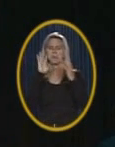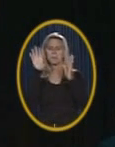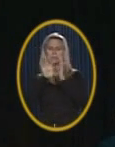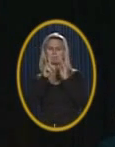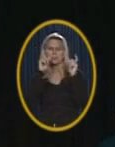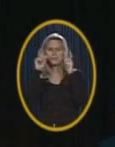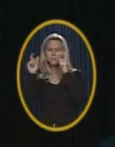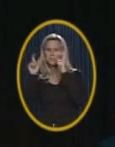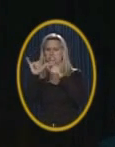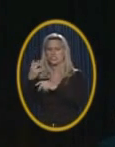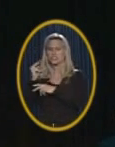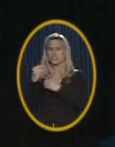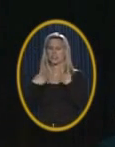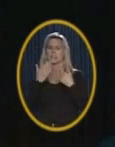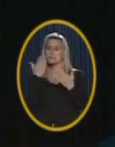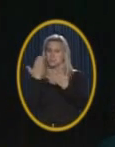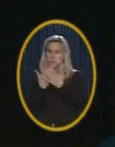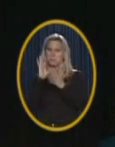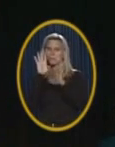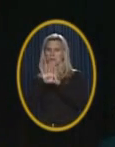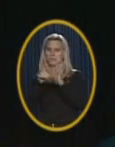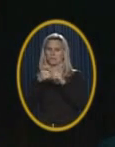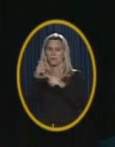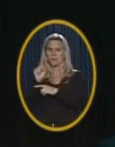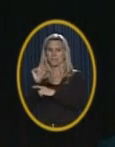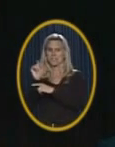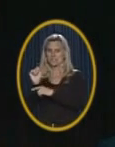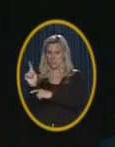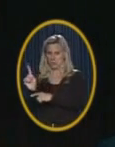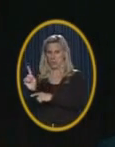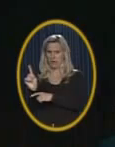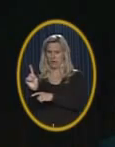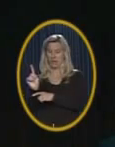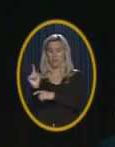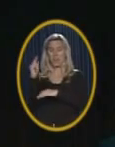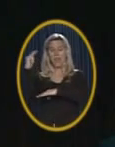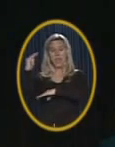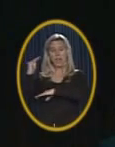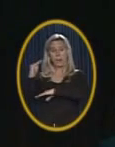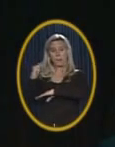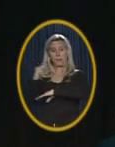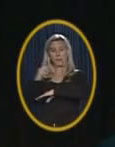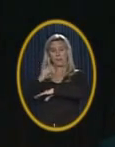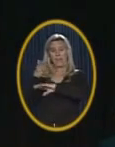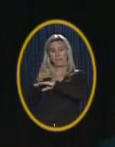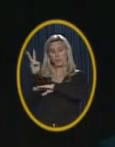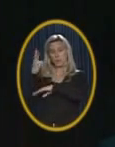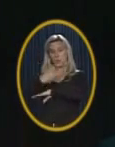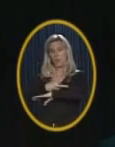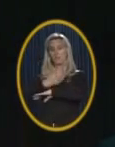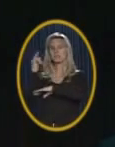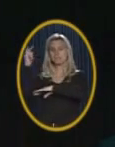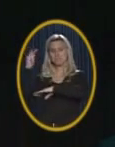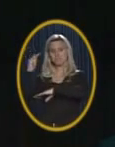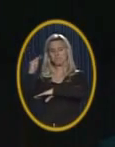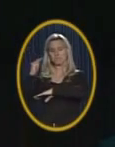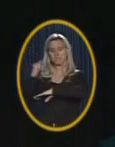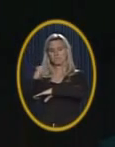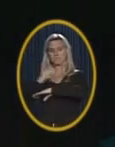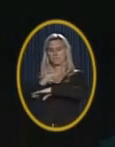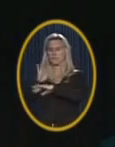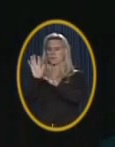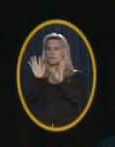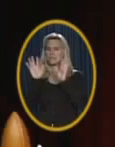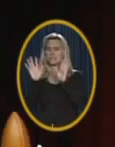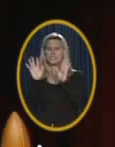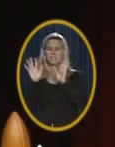got lots of great pictures from STS-1. Coming in on entry after a little over 2 days, it's